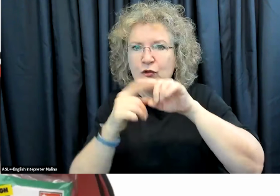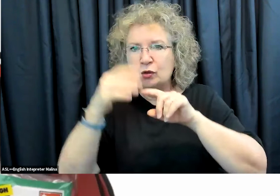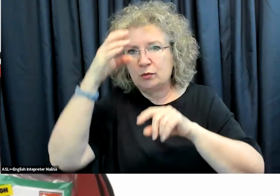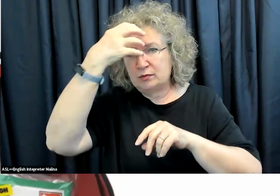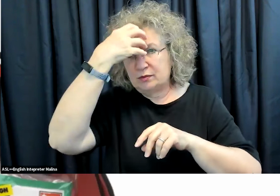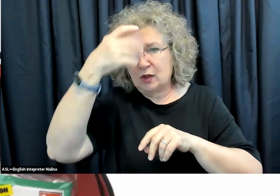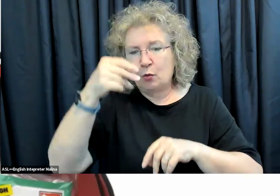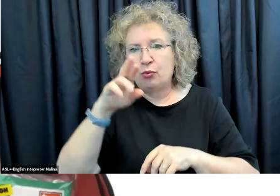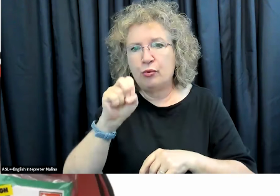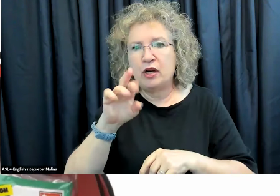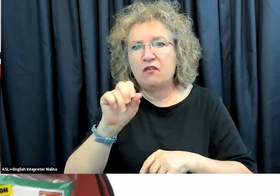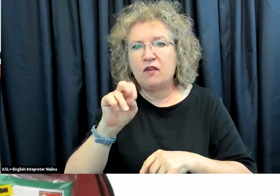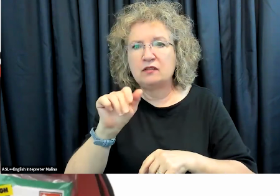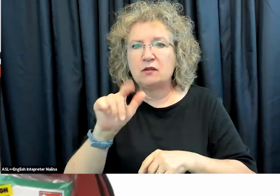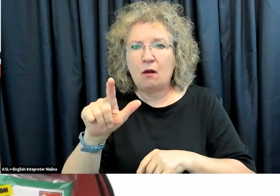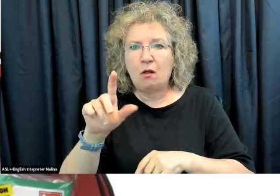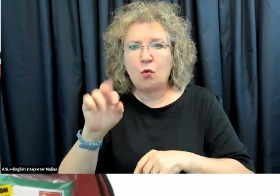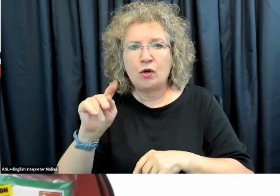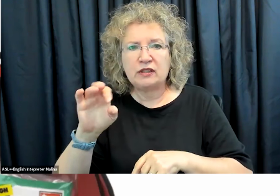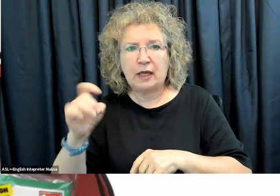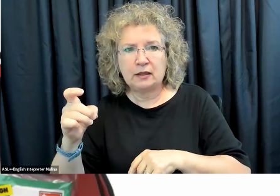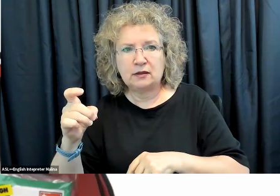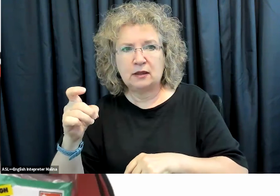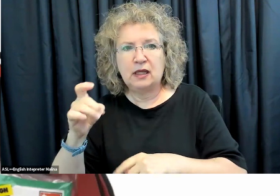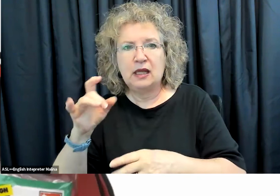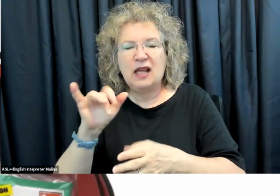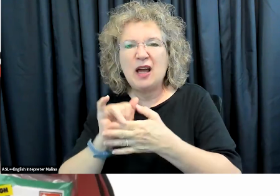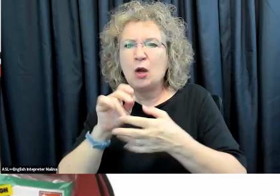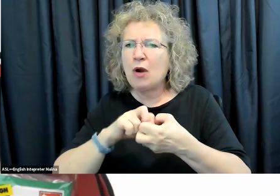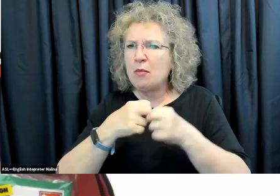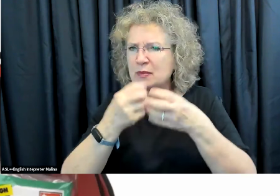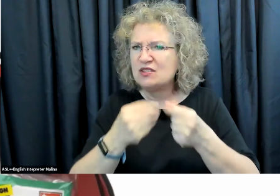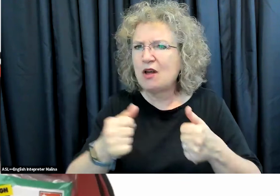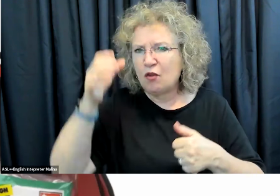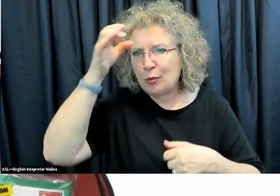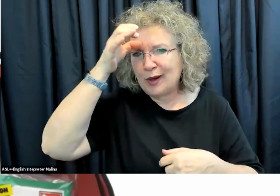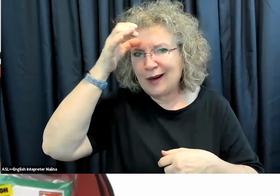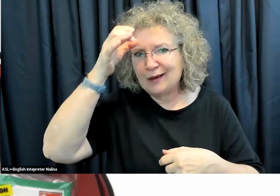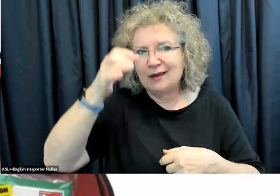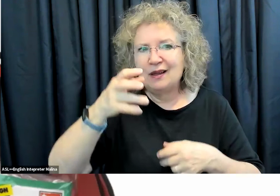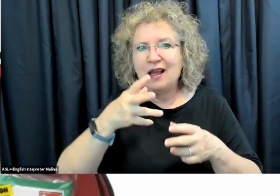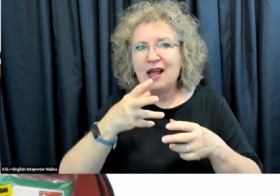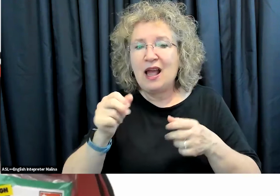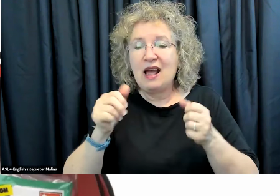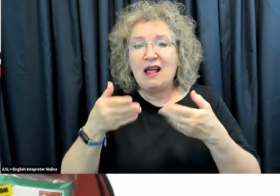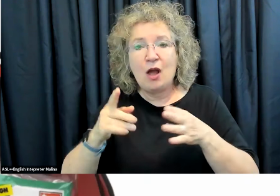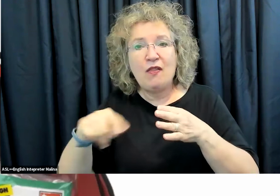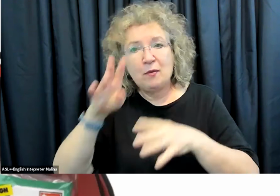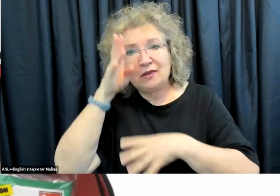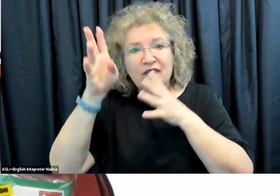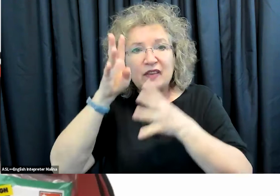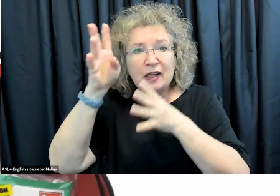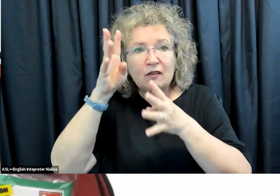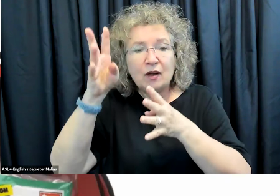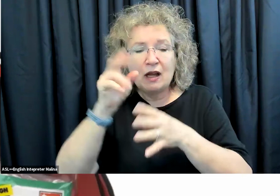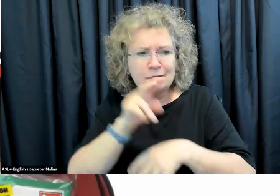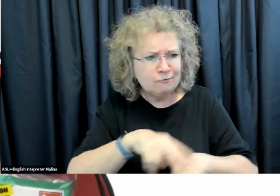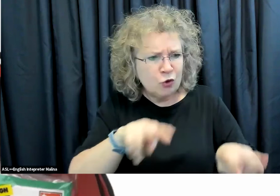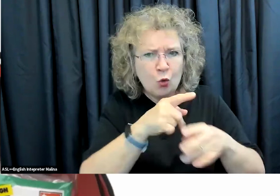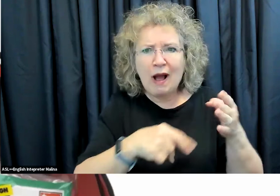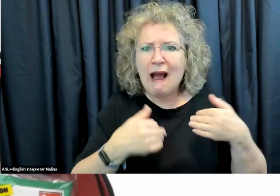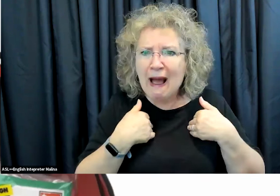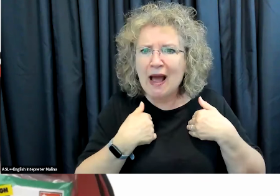to be innovative and creative with the resources available to them, rather than focusing on what's missing. So, with that